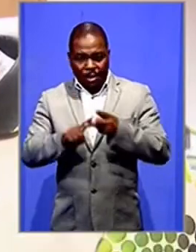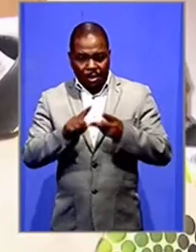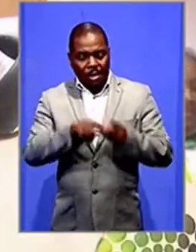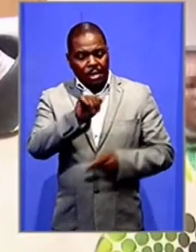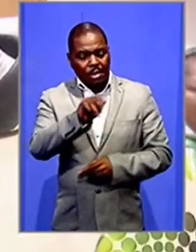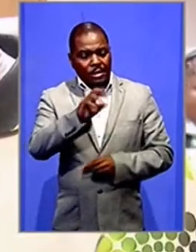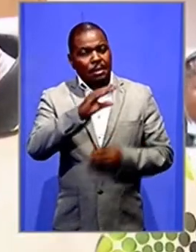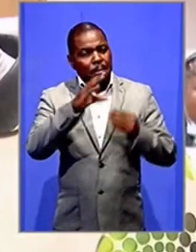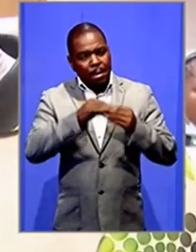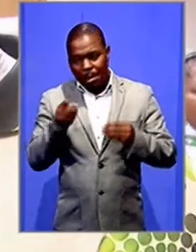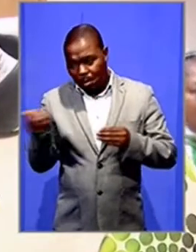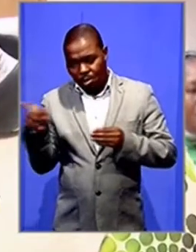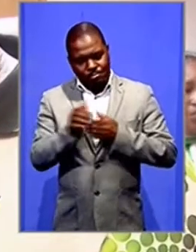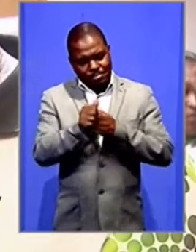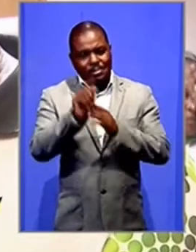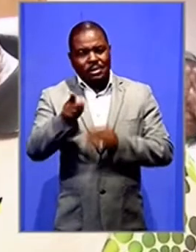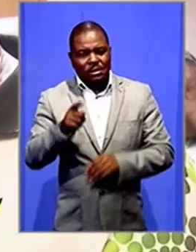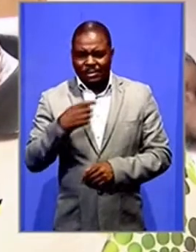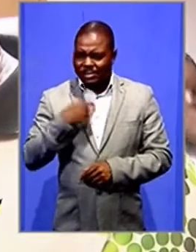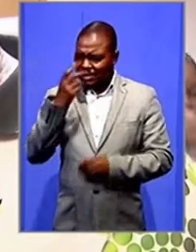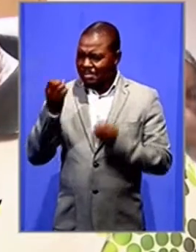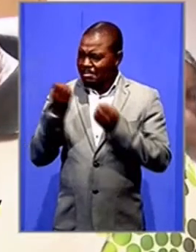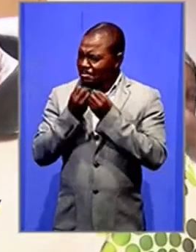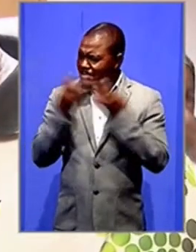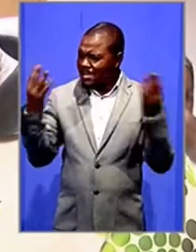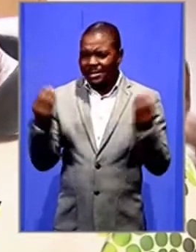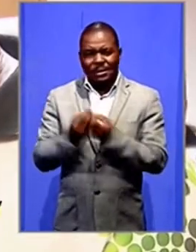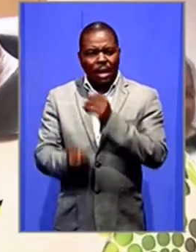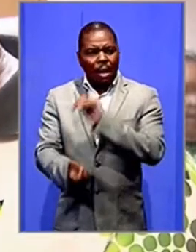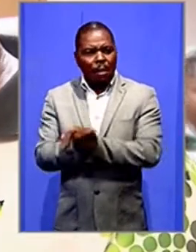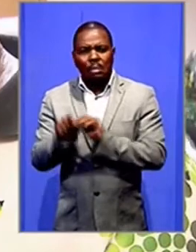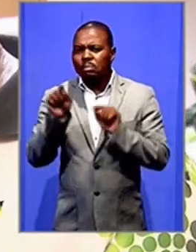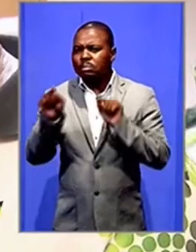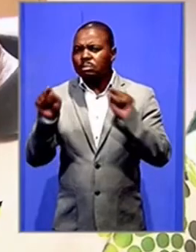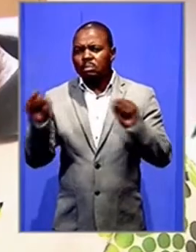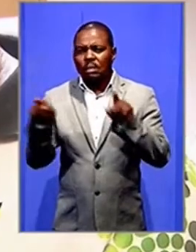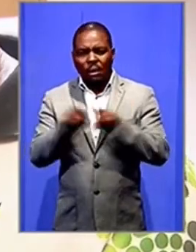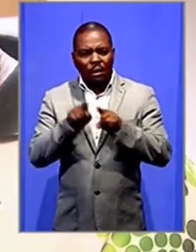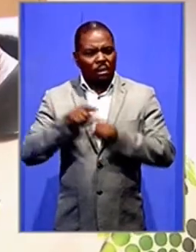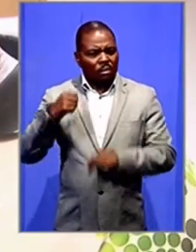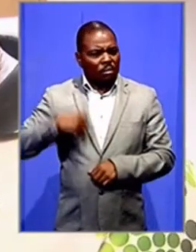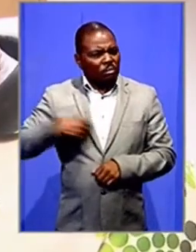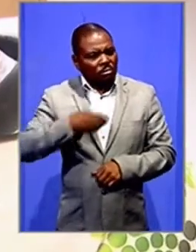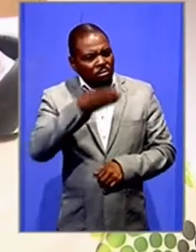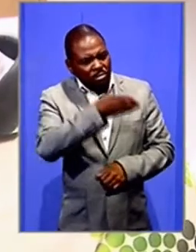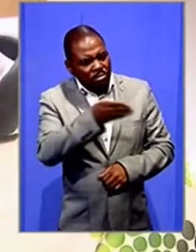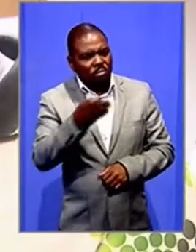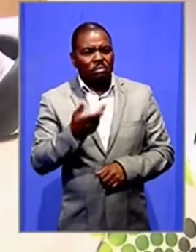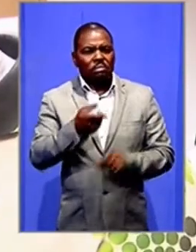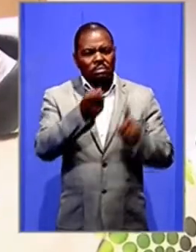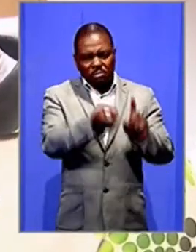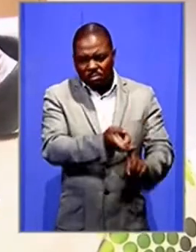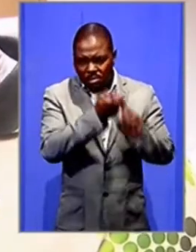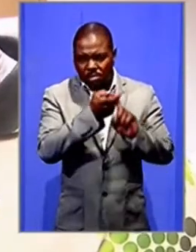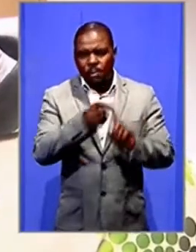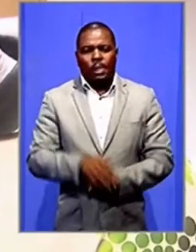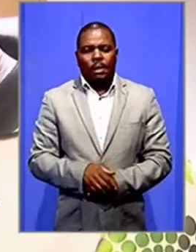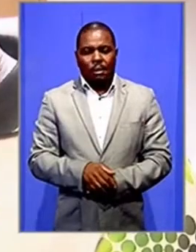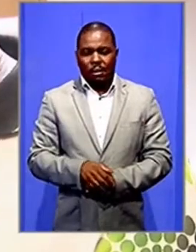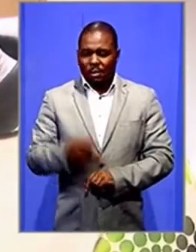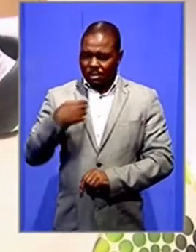ANC. Gona dilo tse dintsi tse diragetseng including le kobo maspala mo di suspension, and it is clear